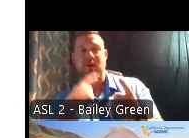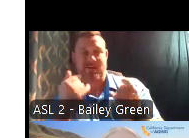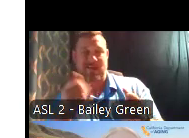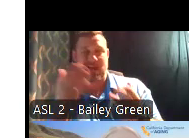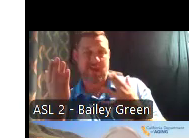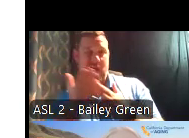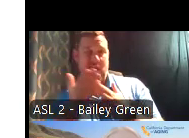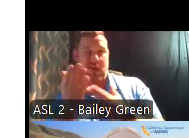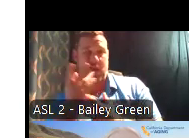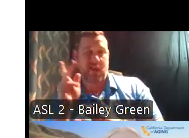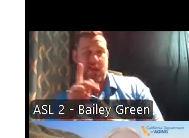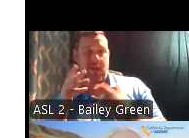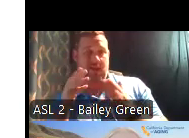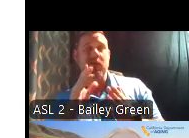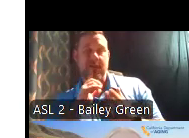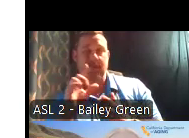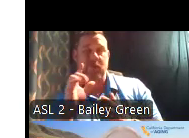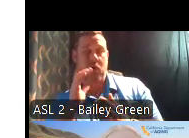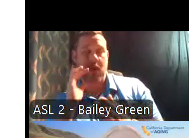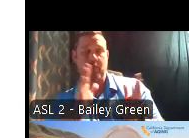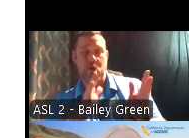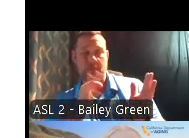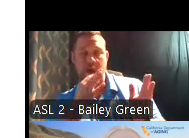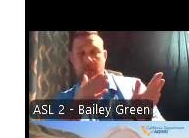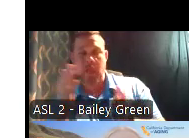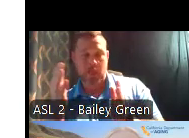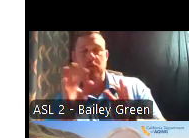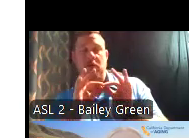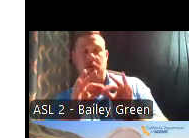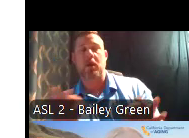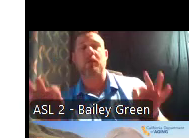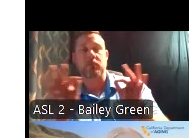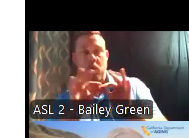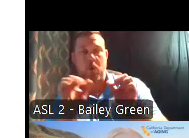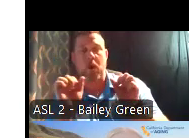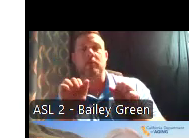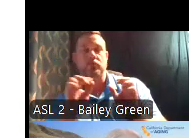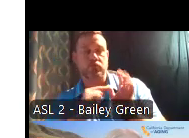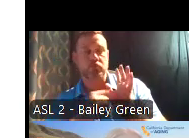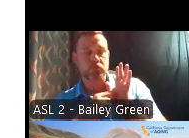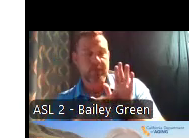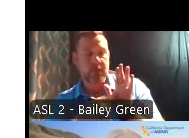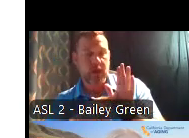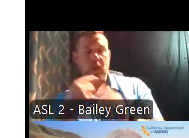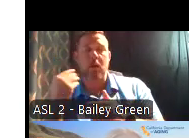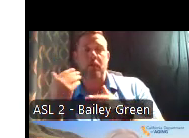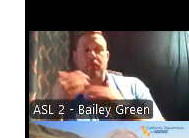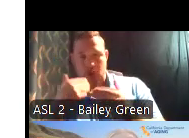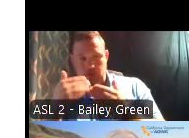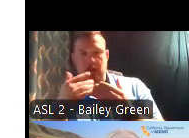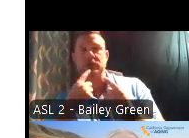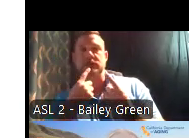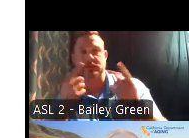with California's Master Plan for Aging. So I think it's really important that we are able to reflect on the progress and the